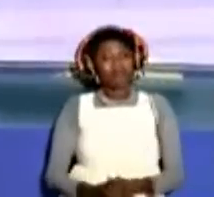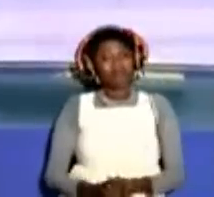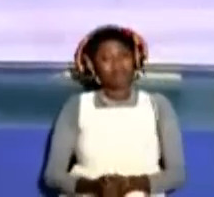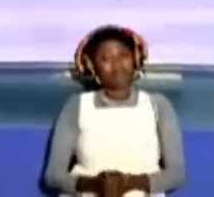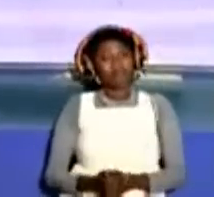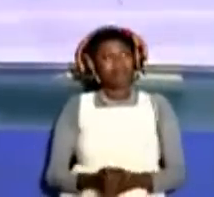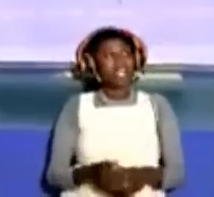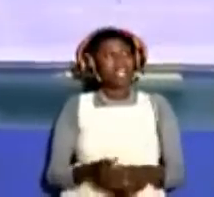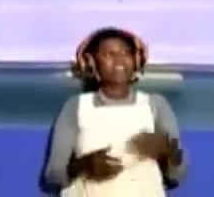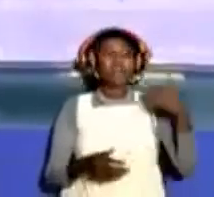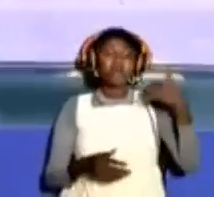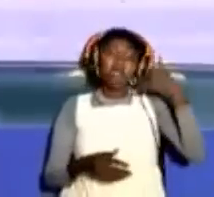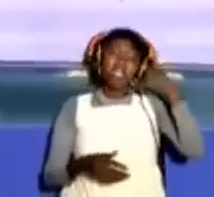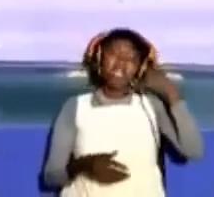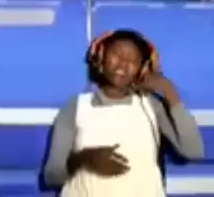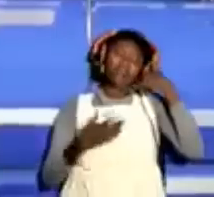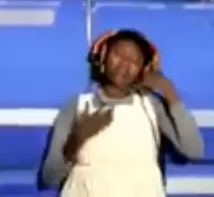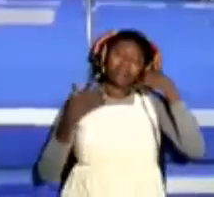He said,